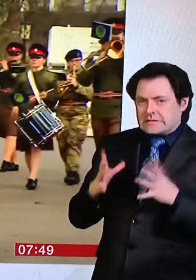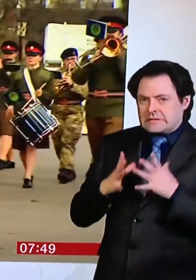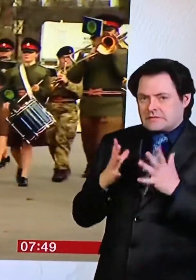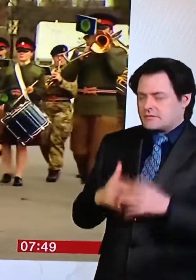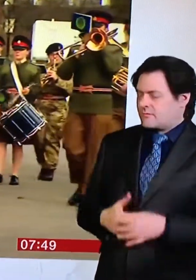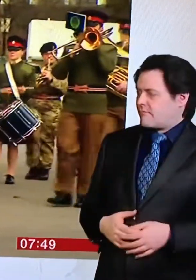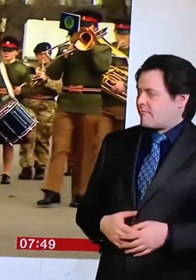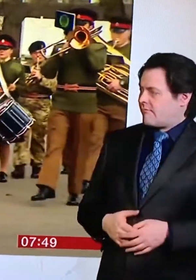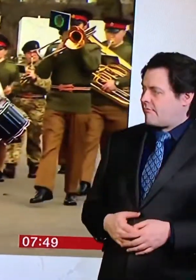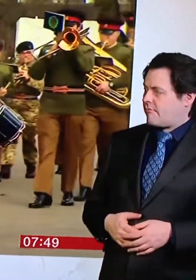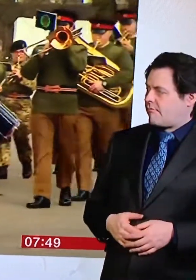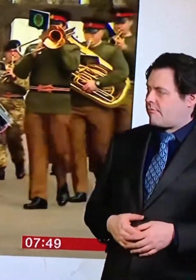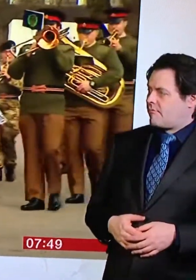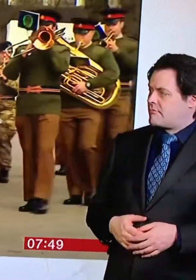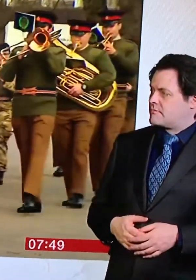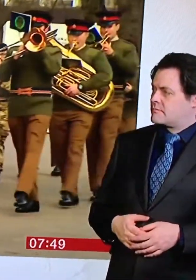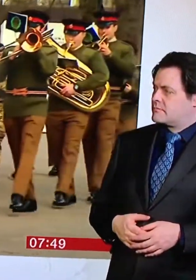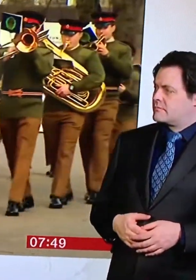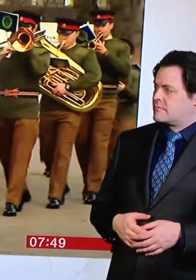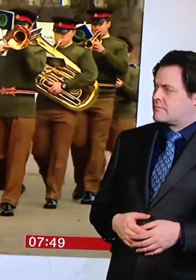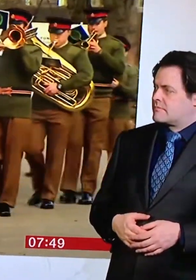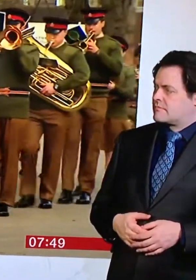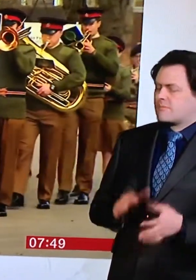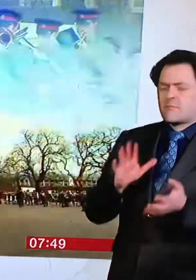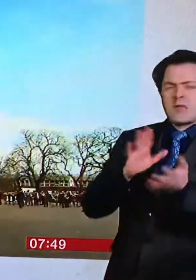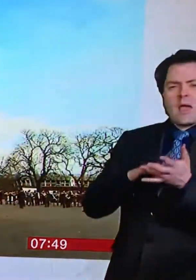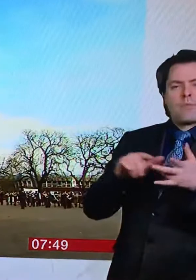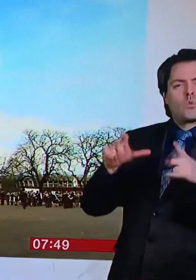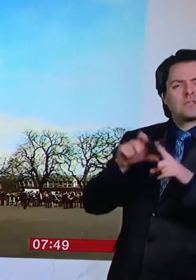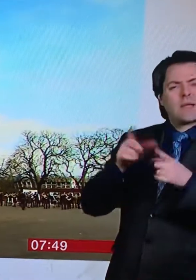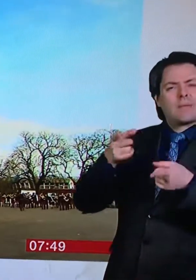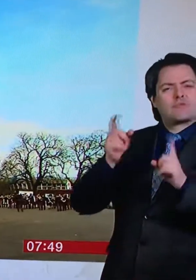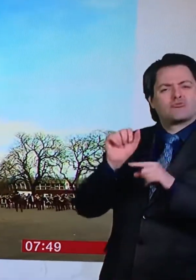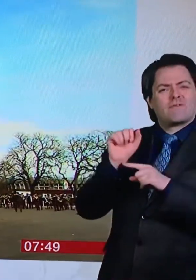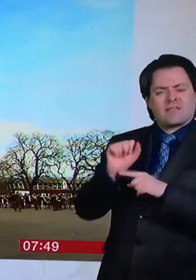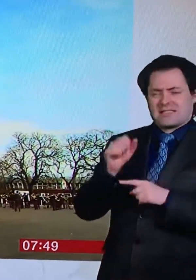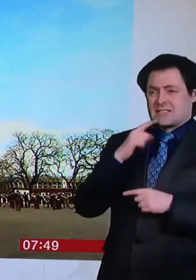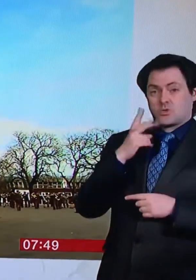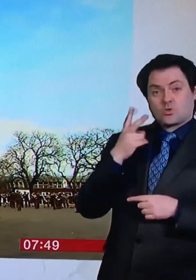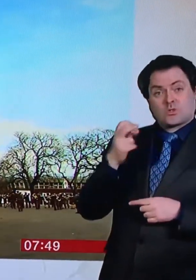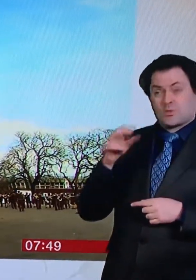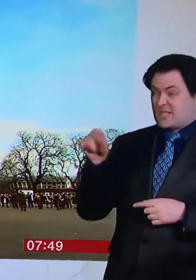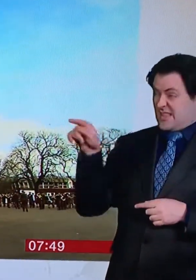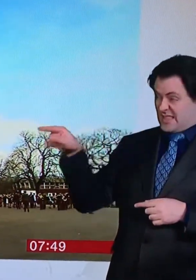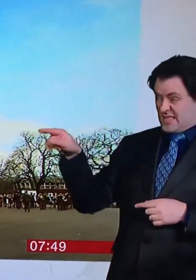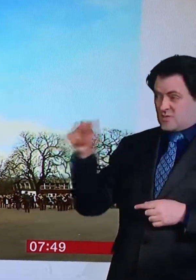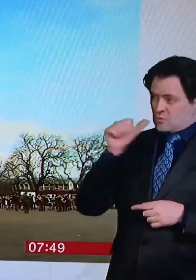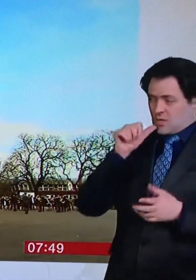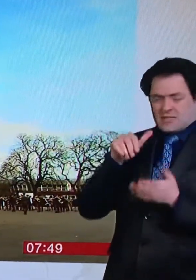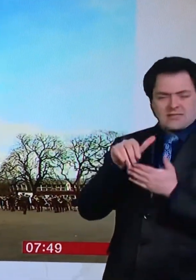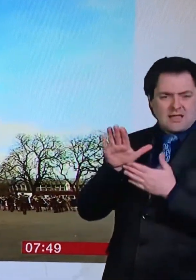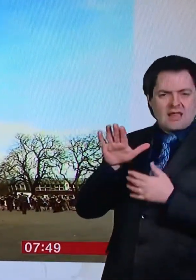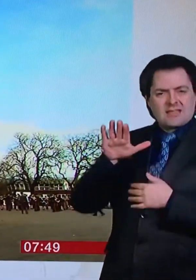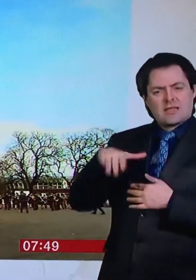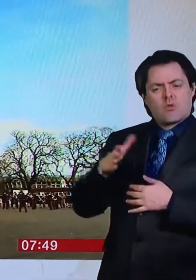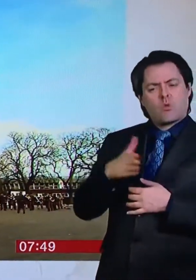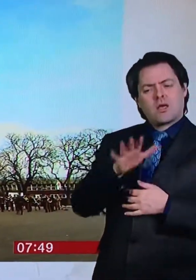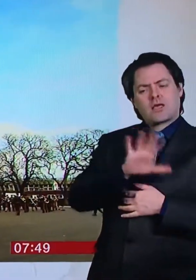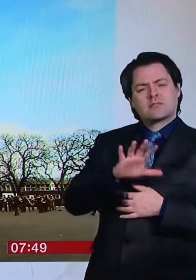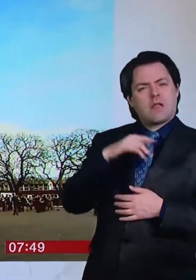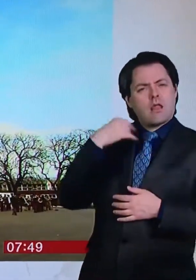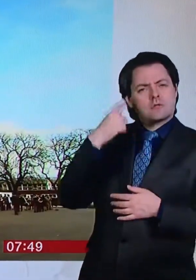scenes. The Ministry of Defence has announced that by 2020, Kneller Hall in southwest London will be